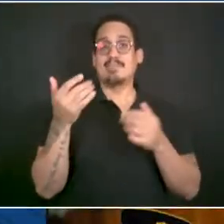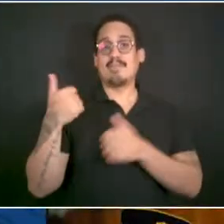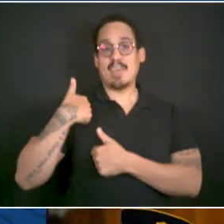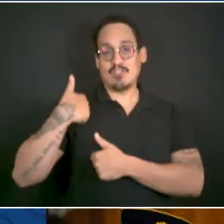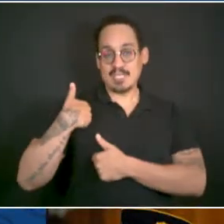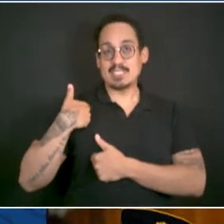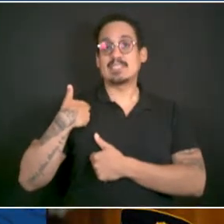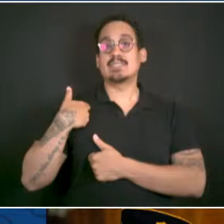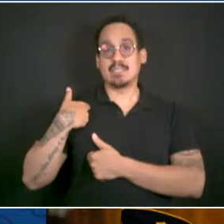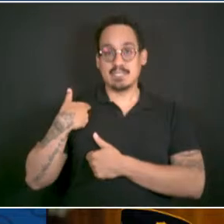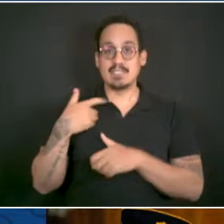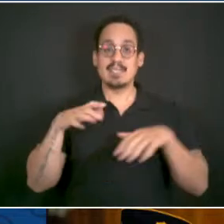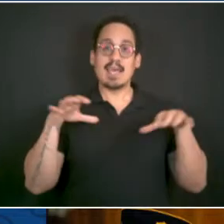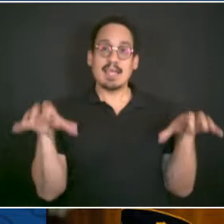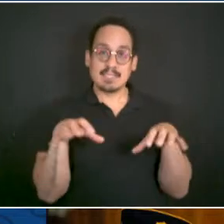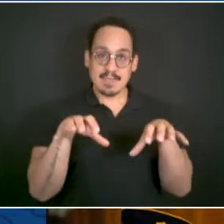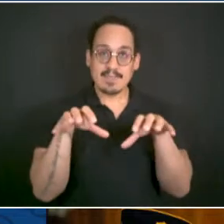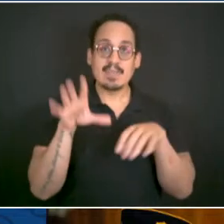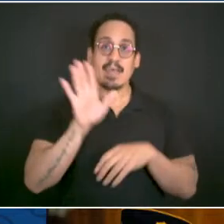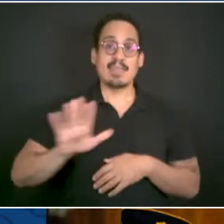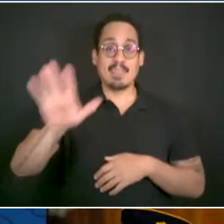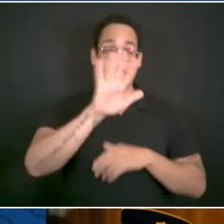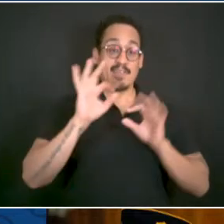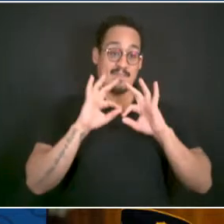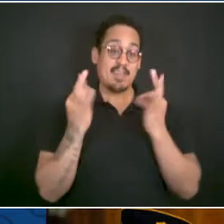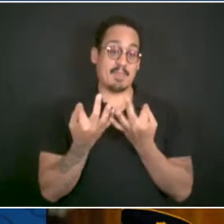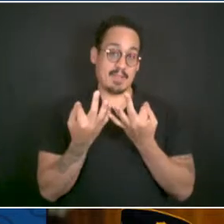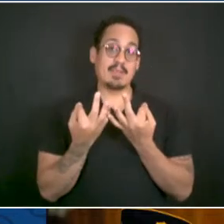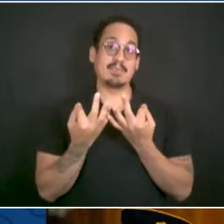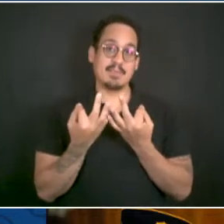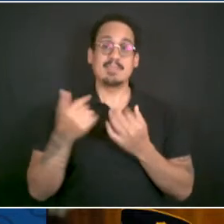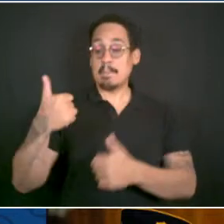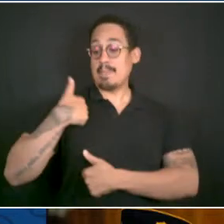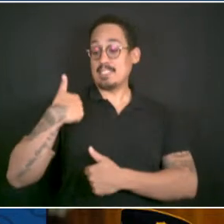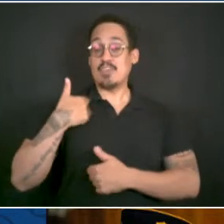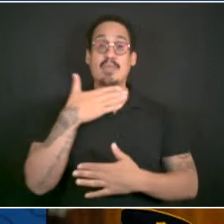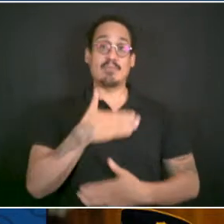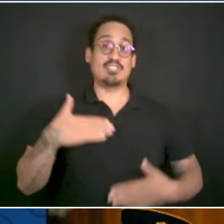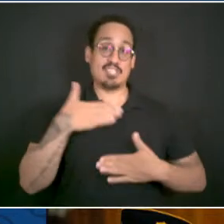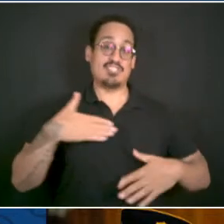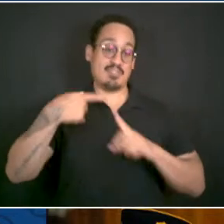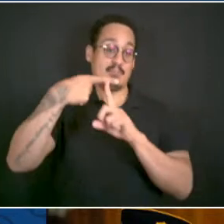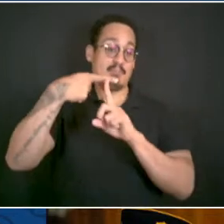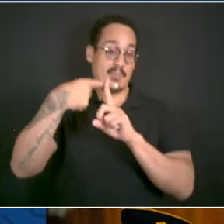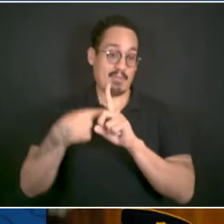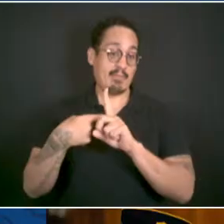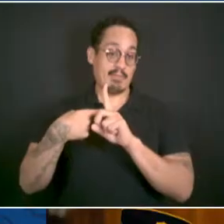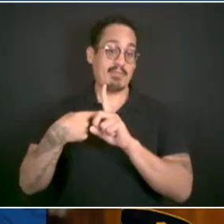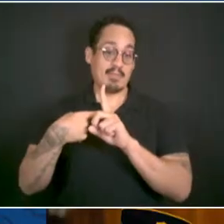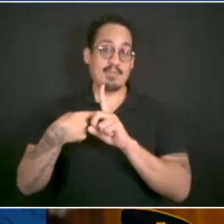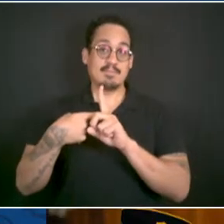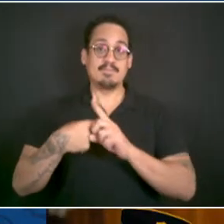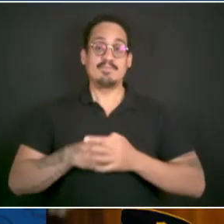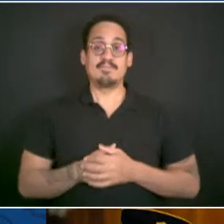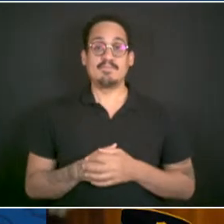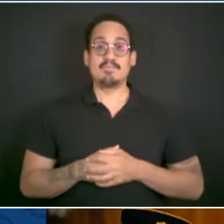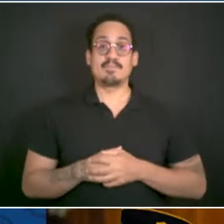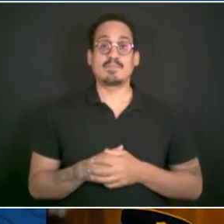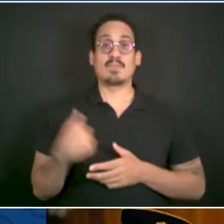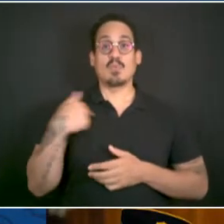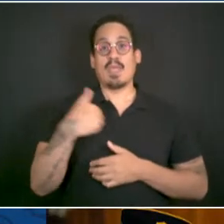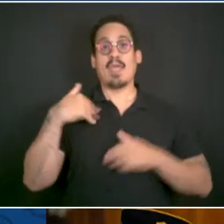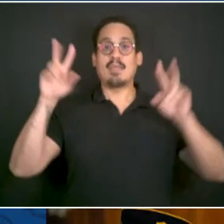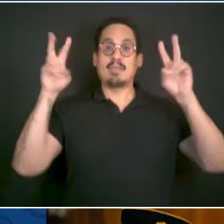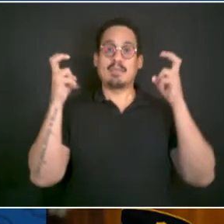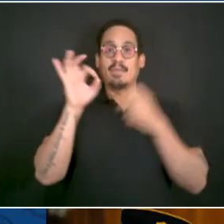families. It's Military Appreciation Month, and during this month, we have Fleet Week here in